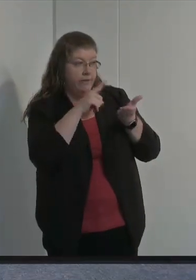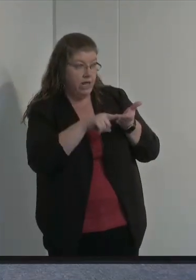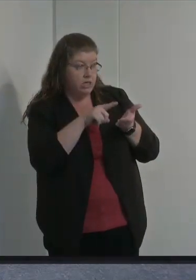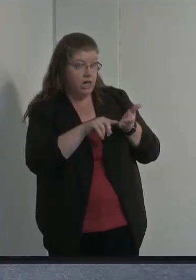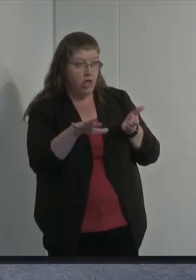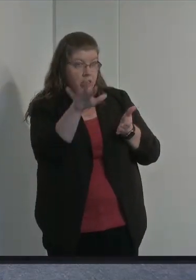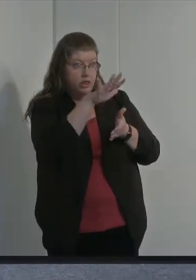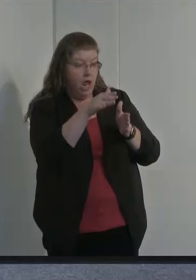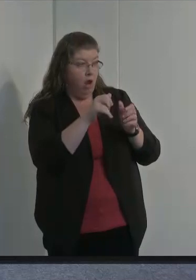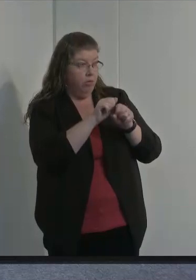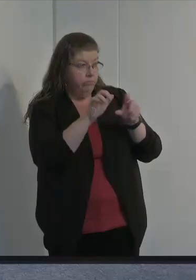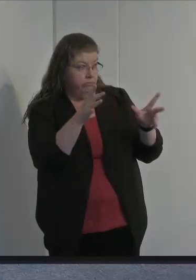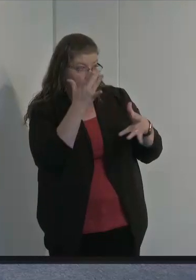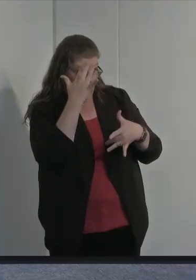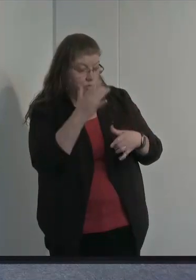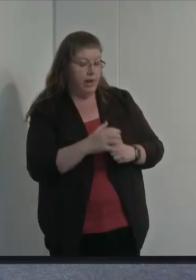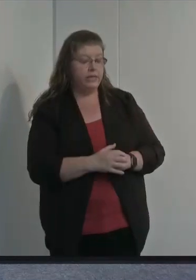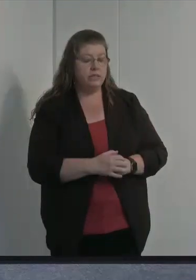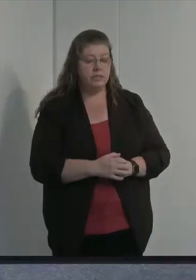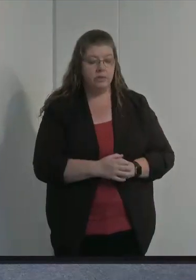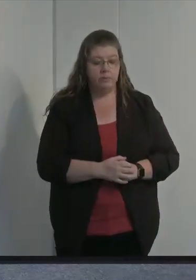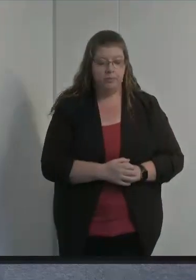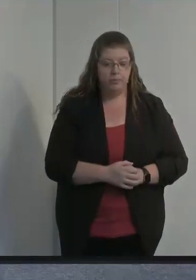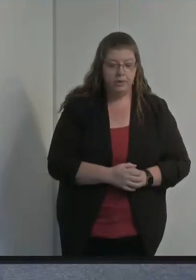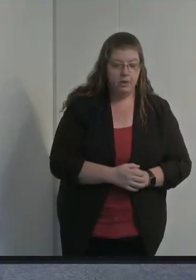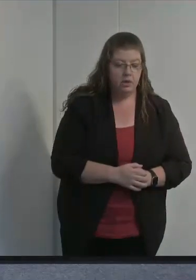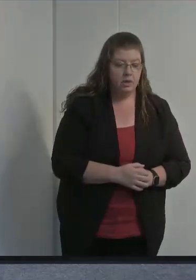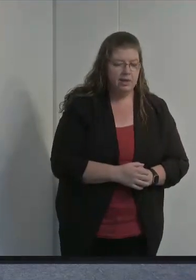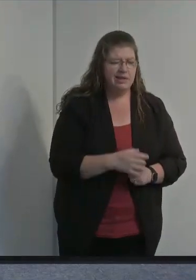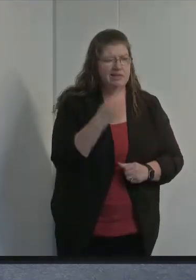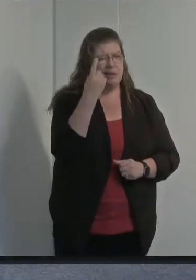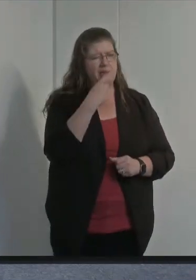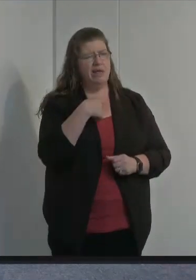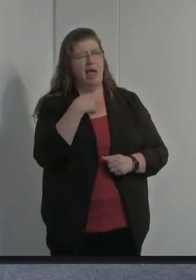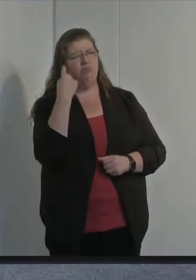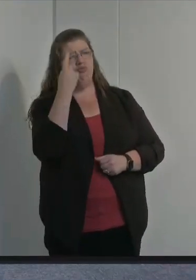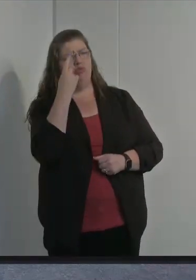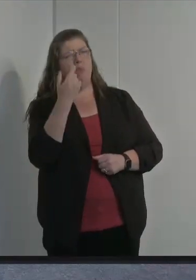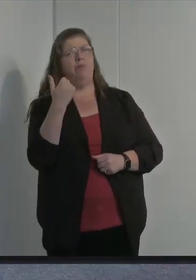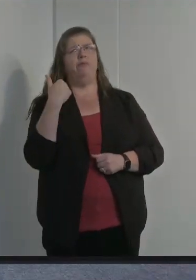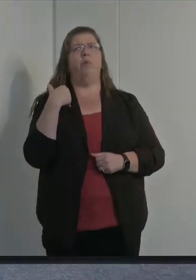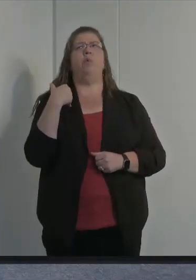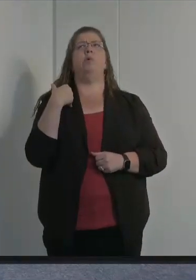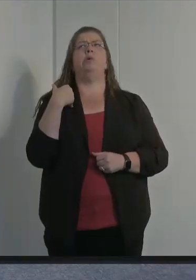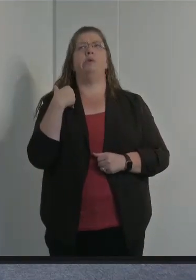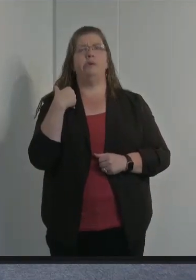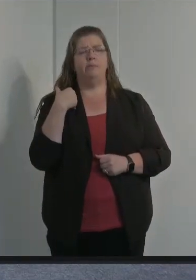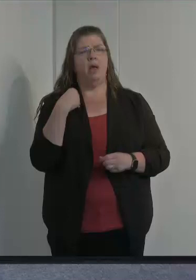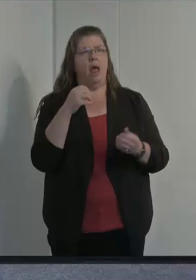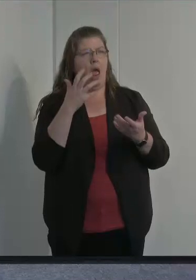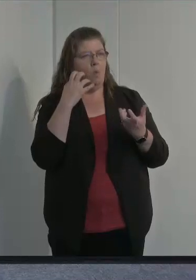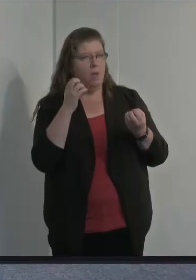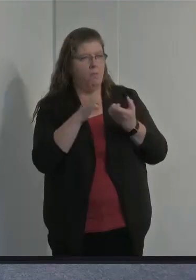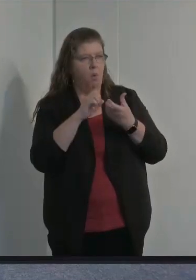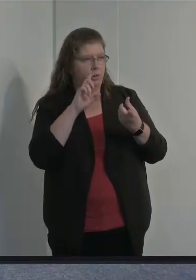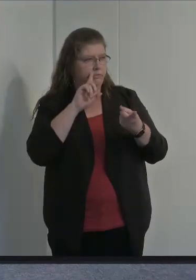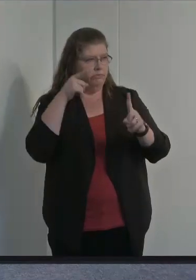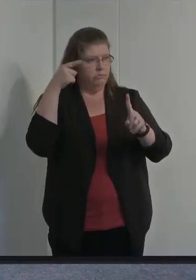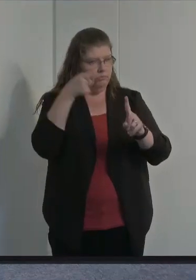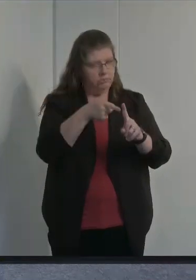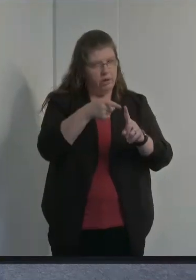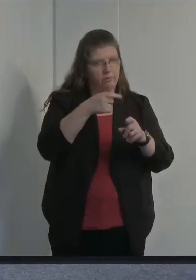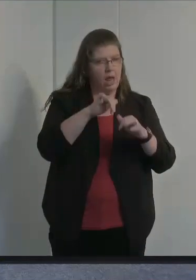their outbreaks when they have them. And it's something I've kind of questioned before, but I'm looking for a little more specificity on as far